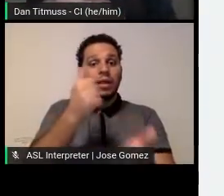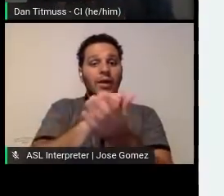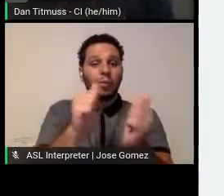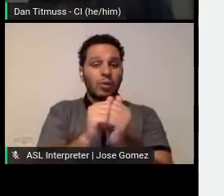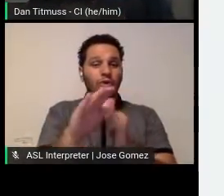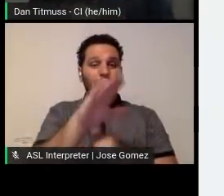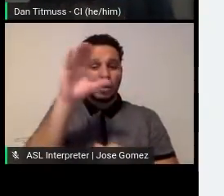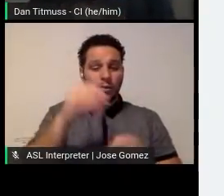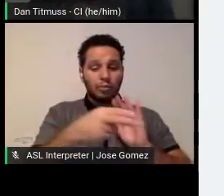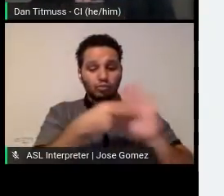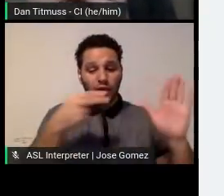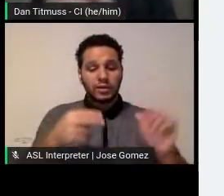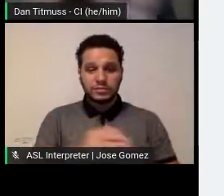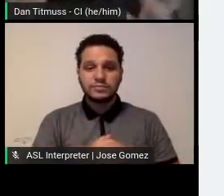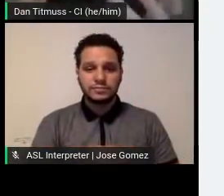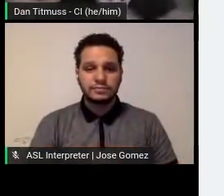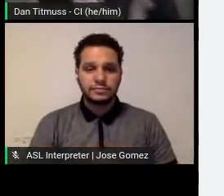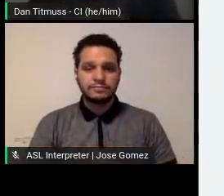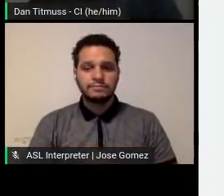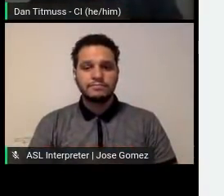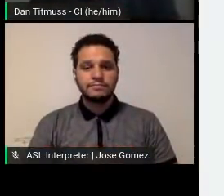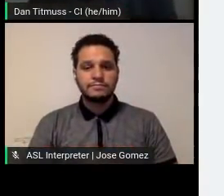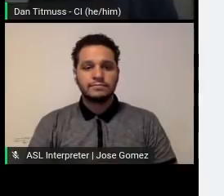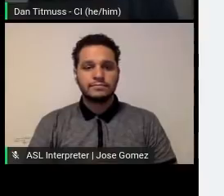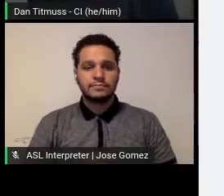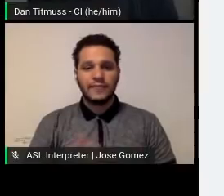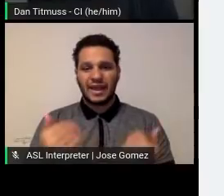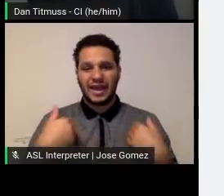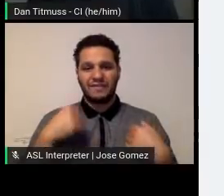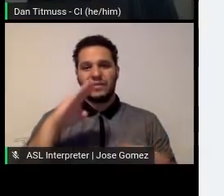by this answer, we have the, you know, Ballet Met right there.